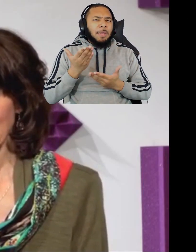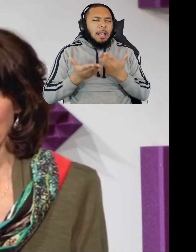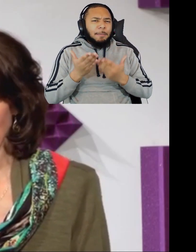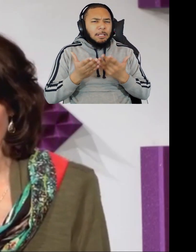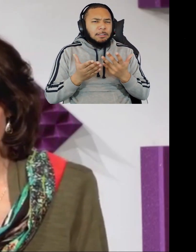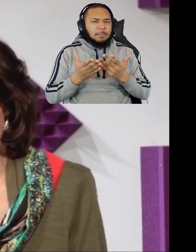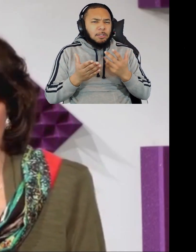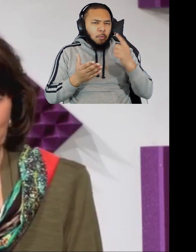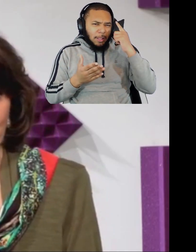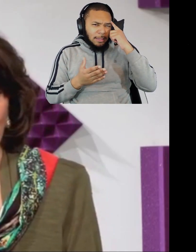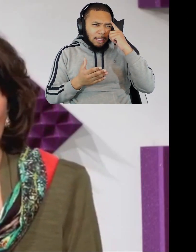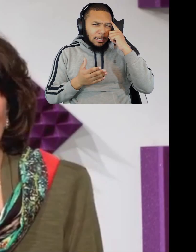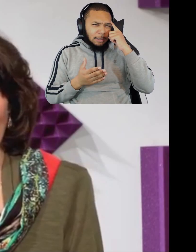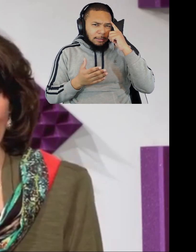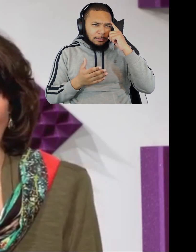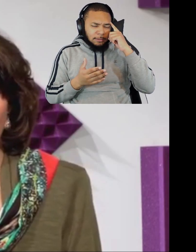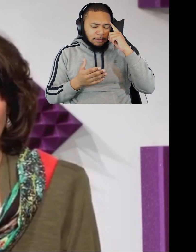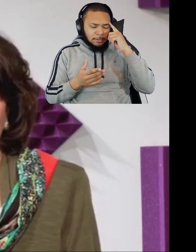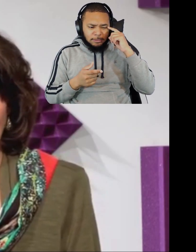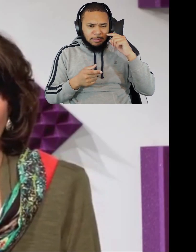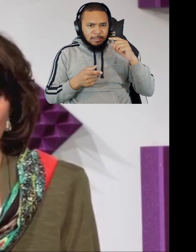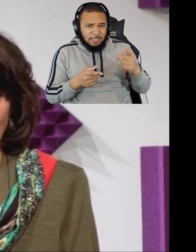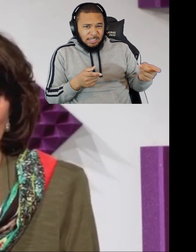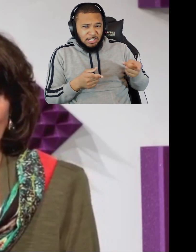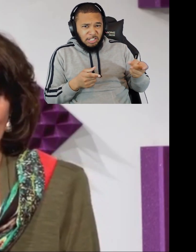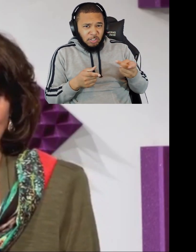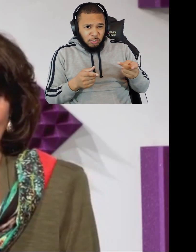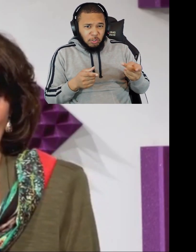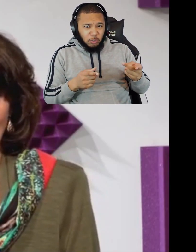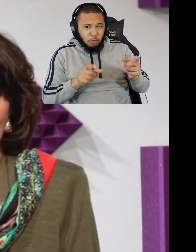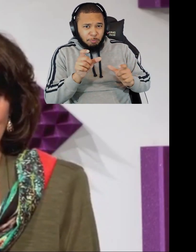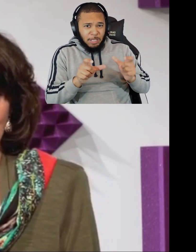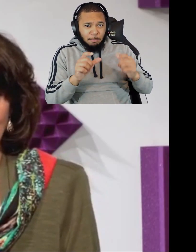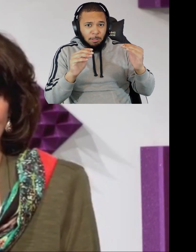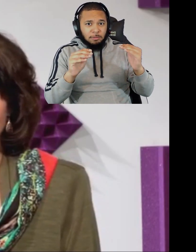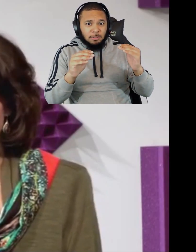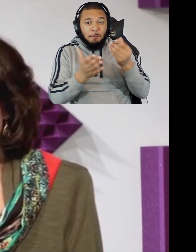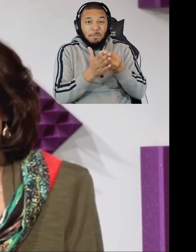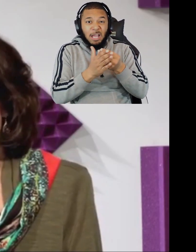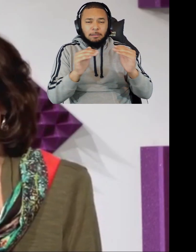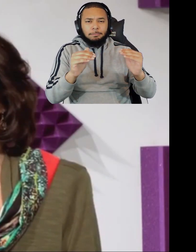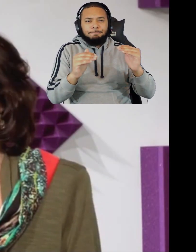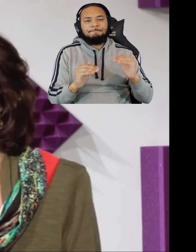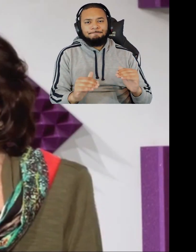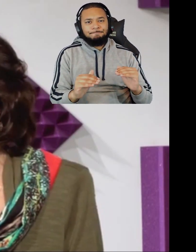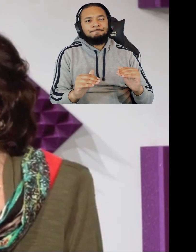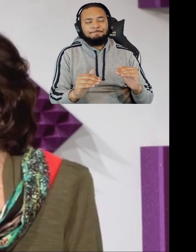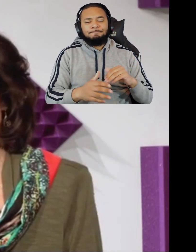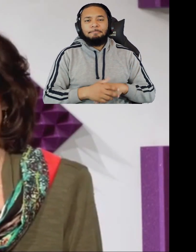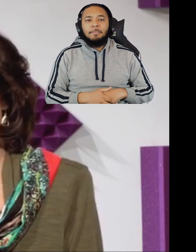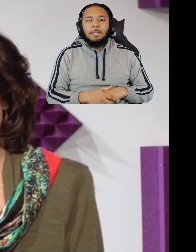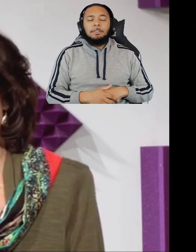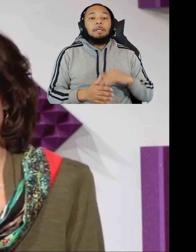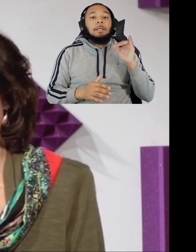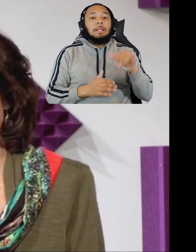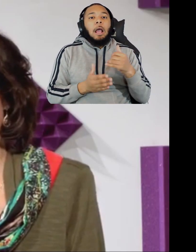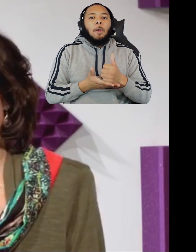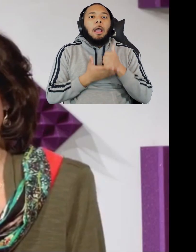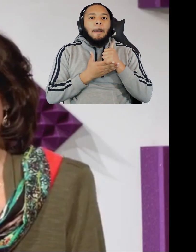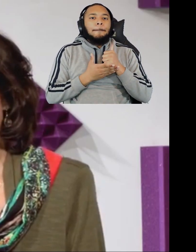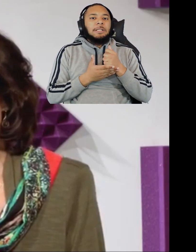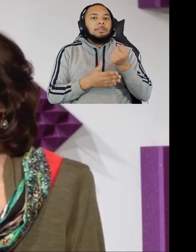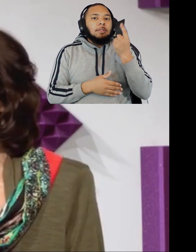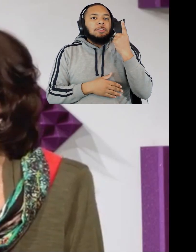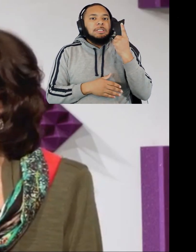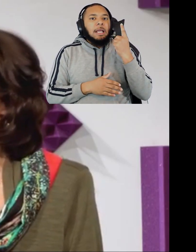are in a lower social economic station, and that will help us know what the author's message is.